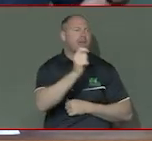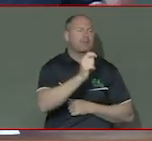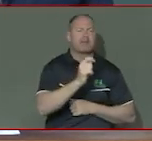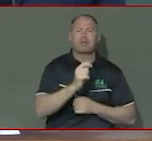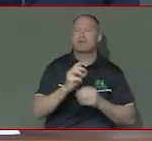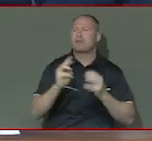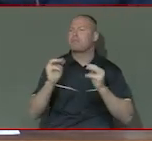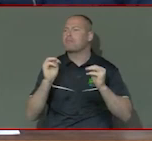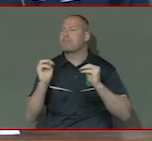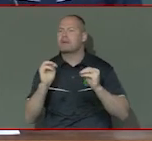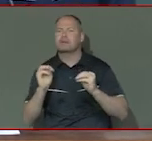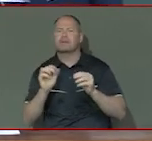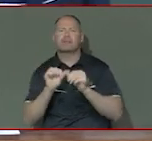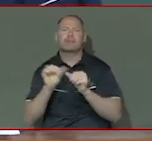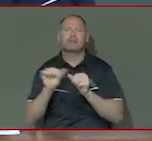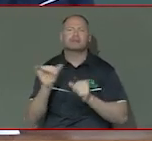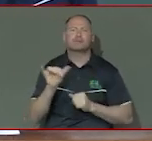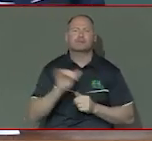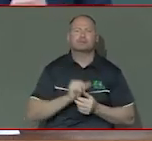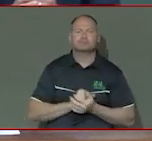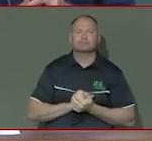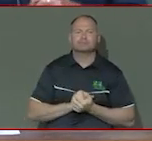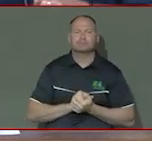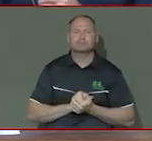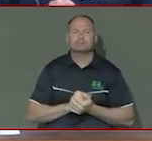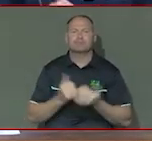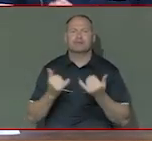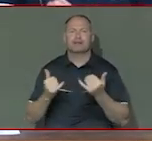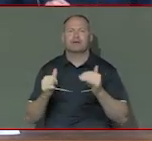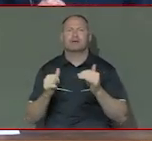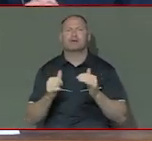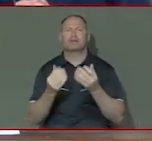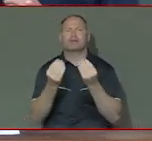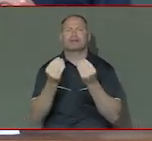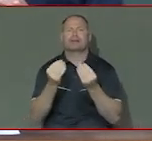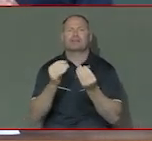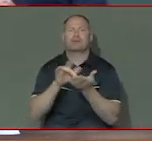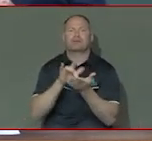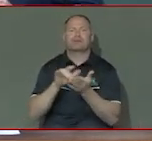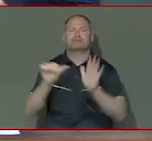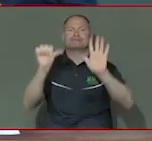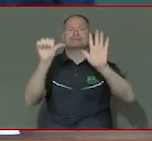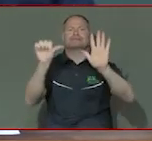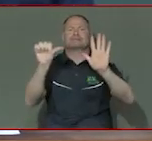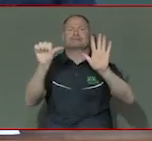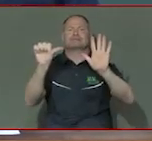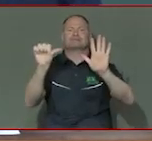manage their expenses best? Which of those 6 will you use in your answer?